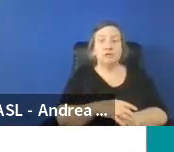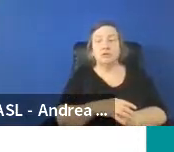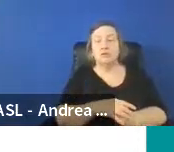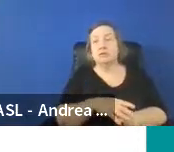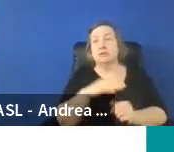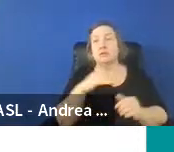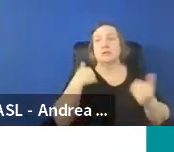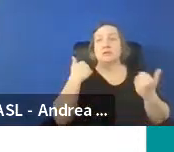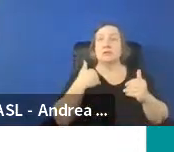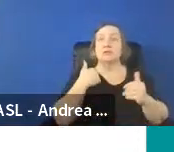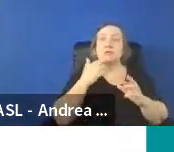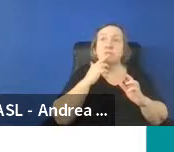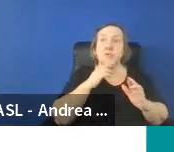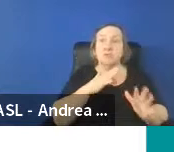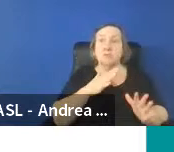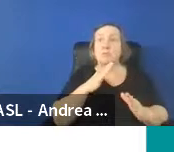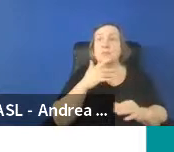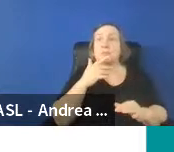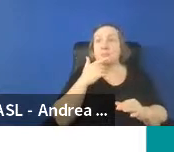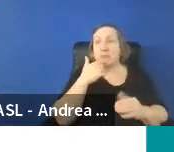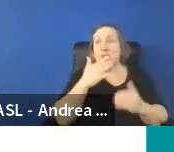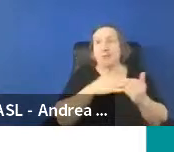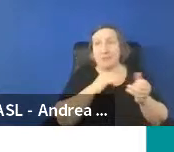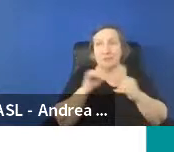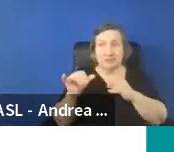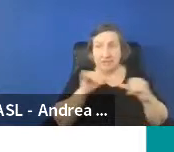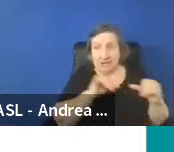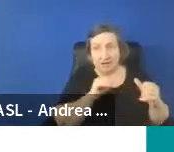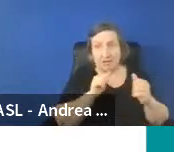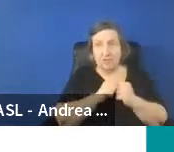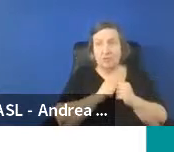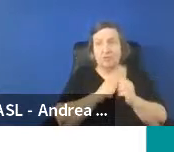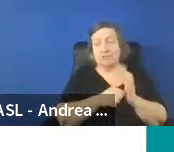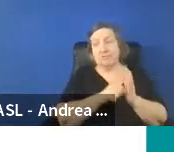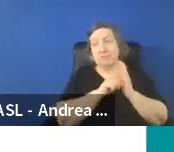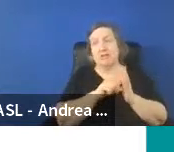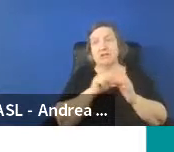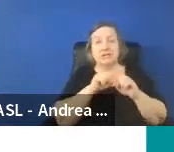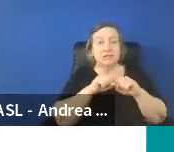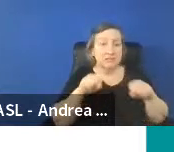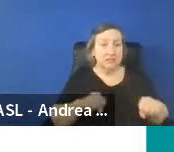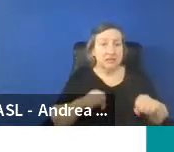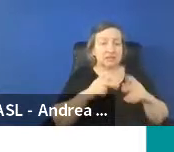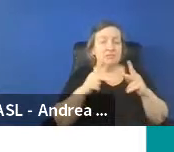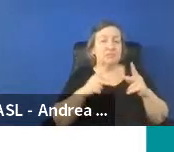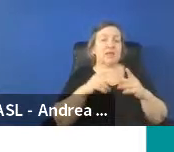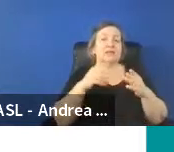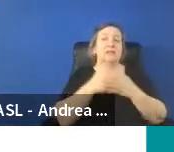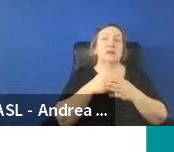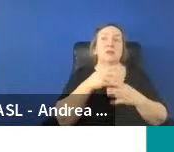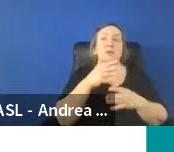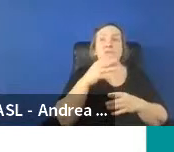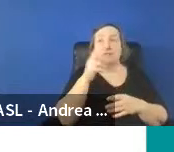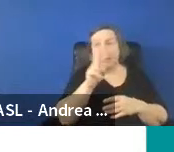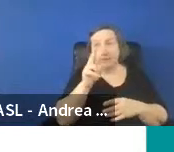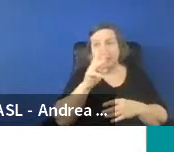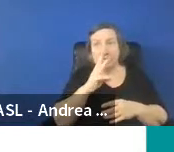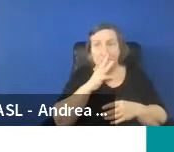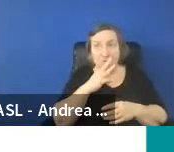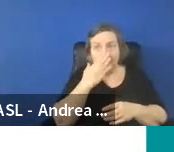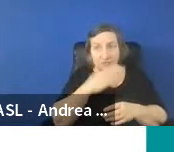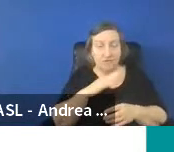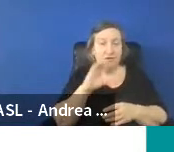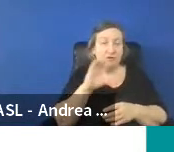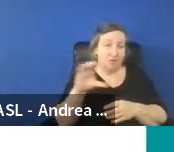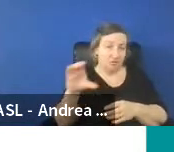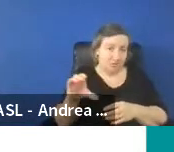Youth respondents indicated similar preferences with an emphasis on station locations near Vancouver waterfront and Clark College.